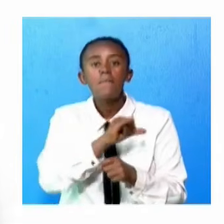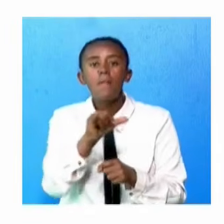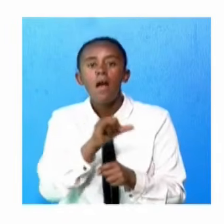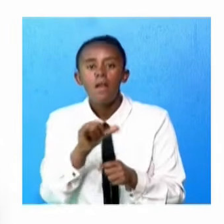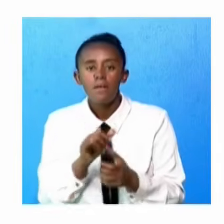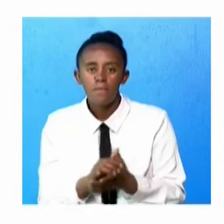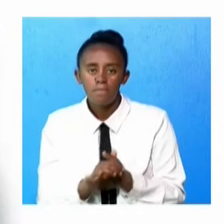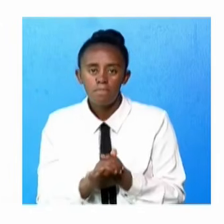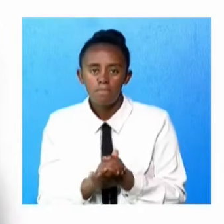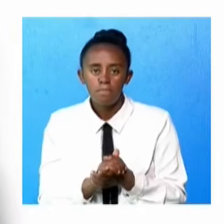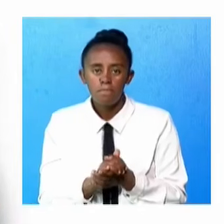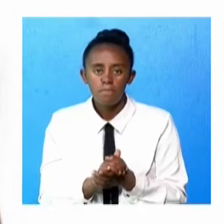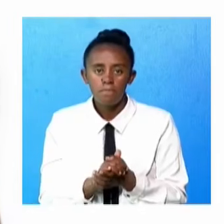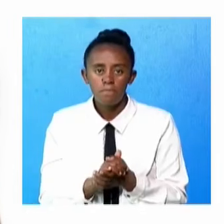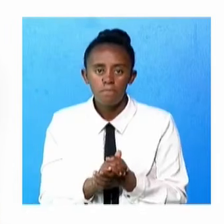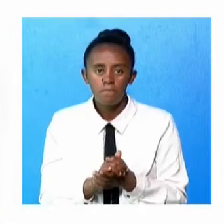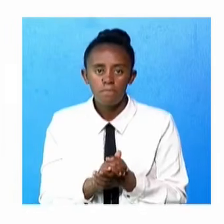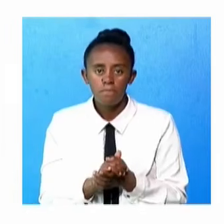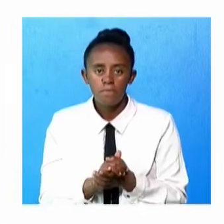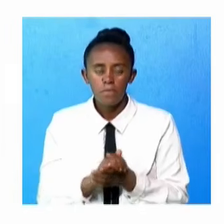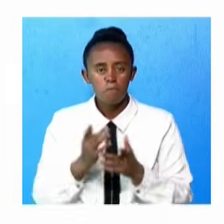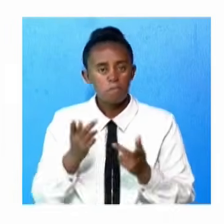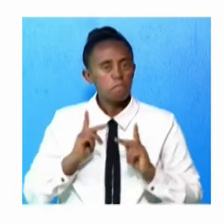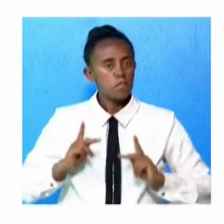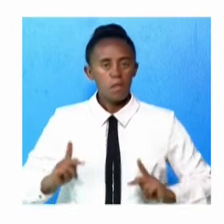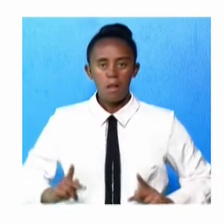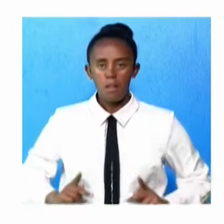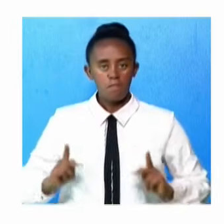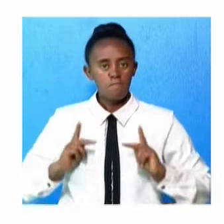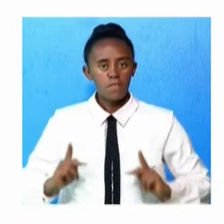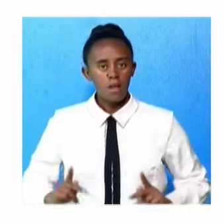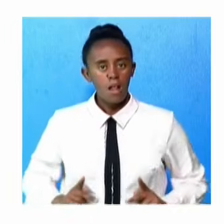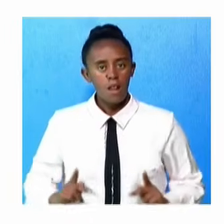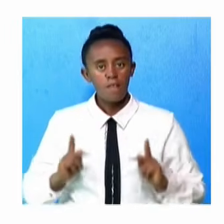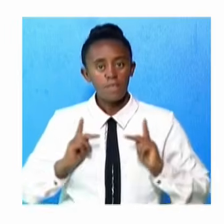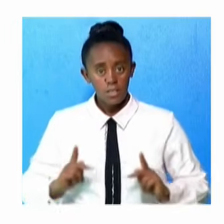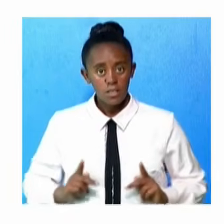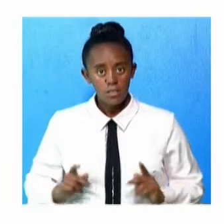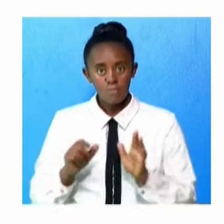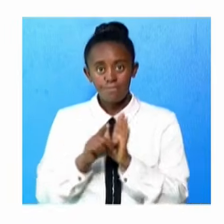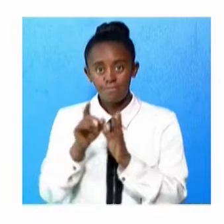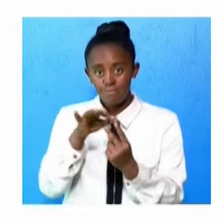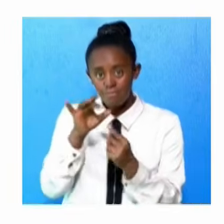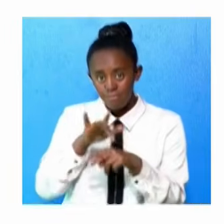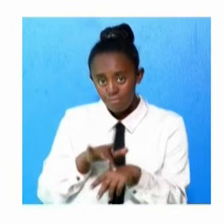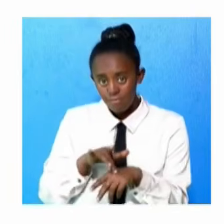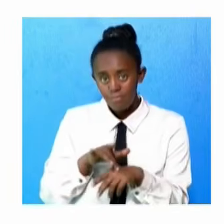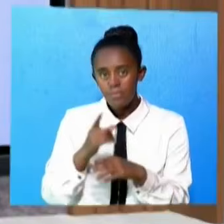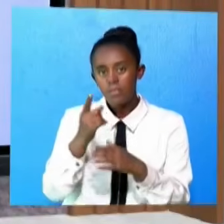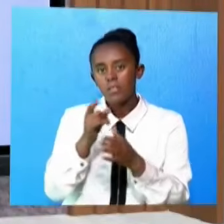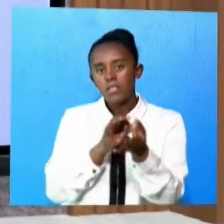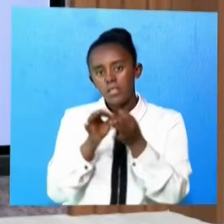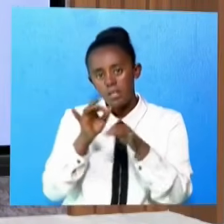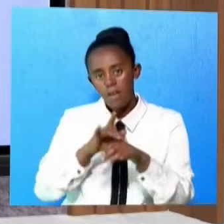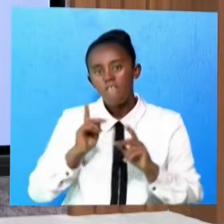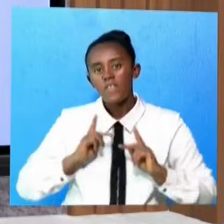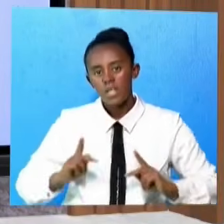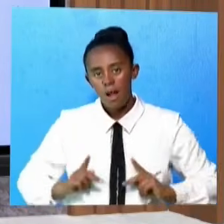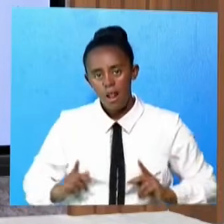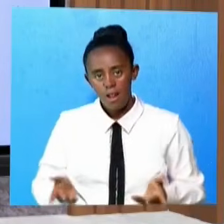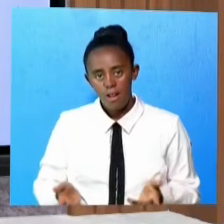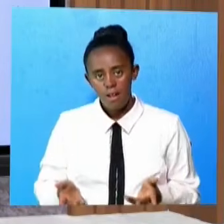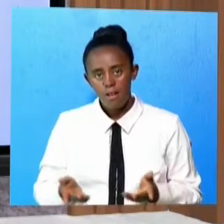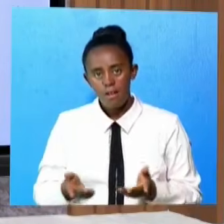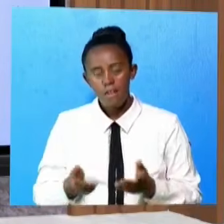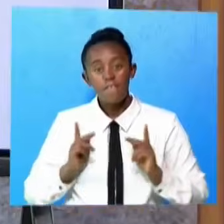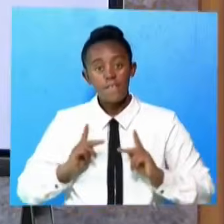what? In their physical, maybe. That's why I gave a sample example so as to describe their physical.